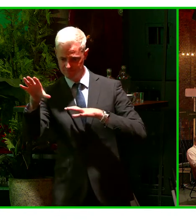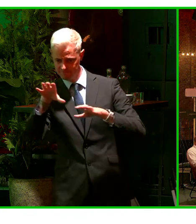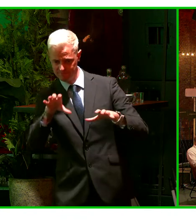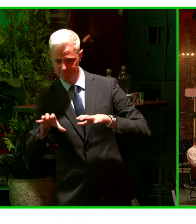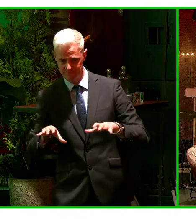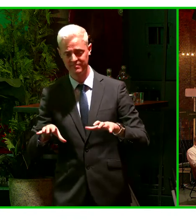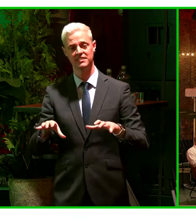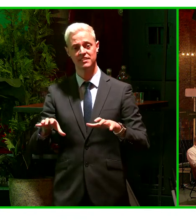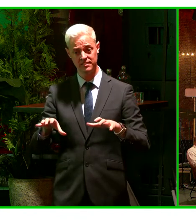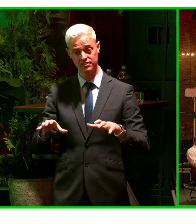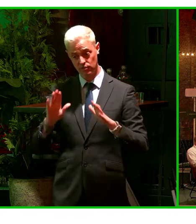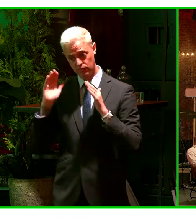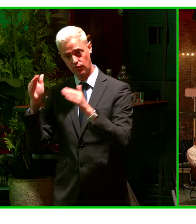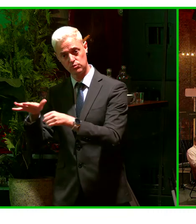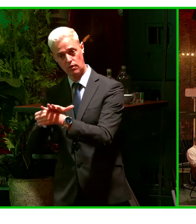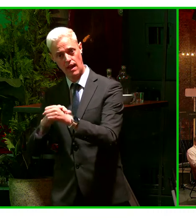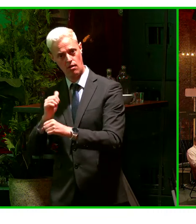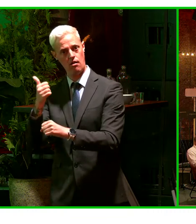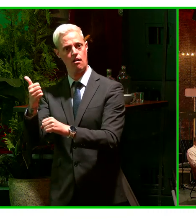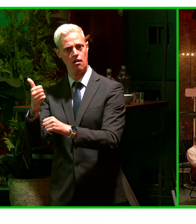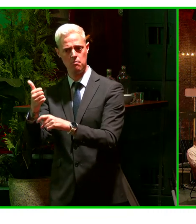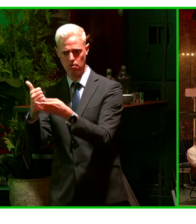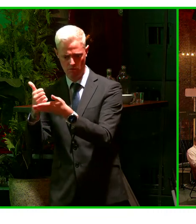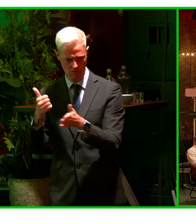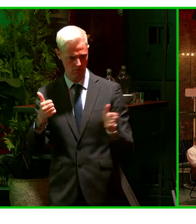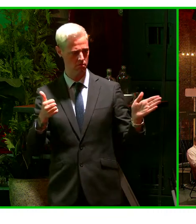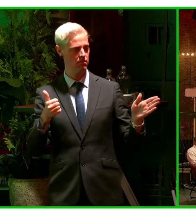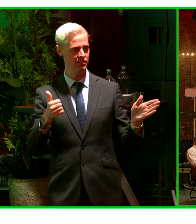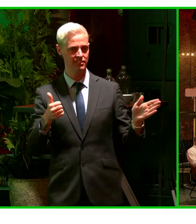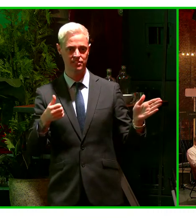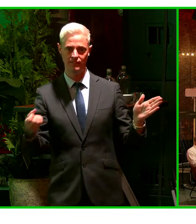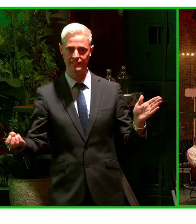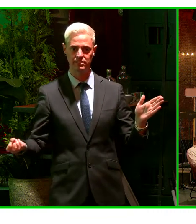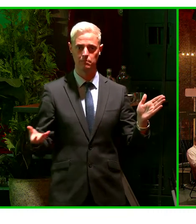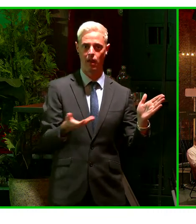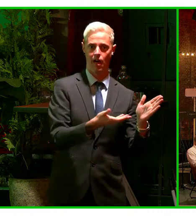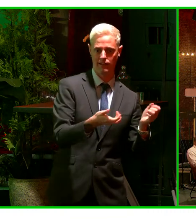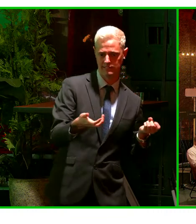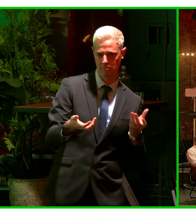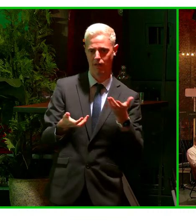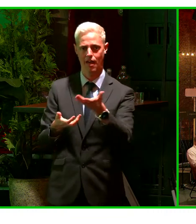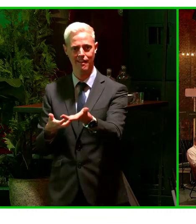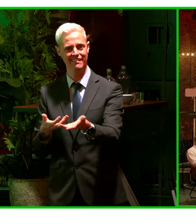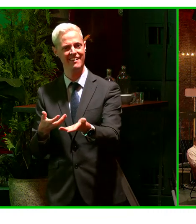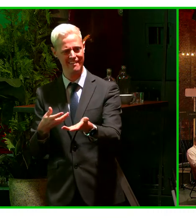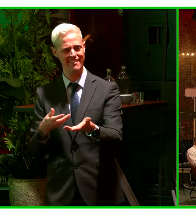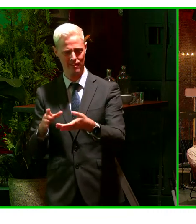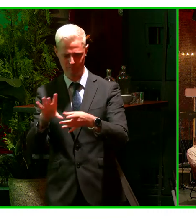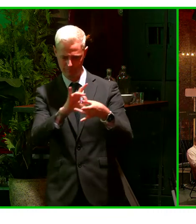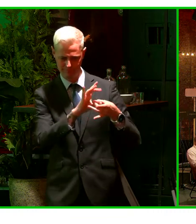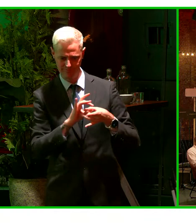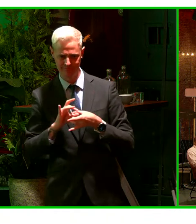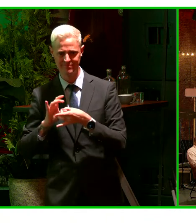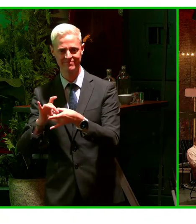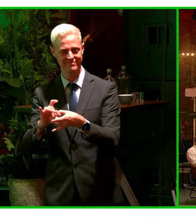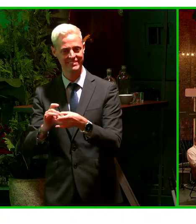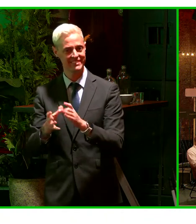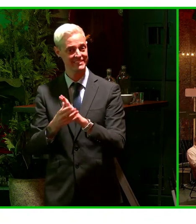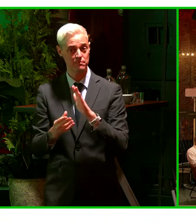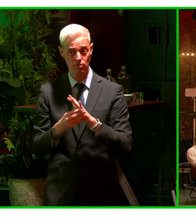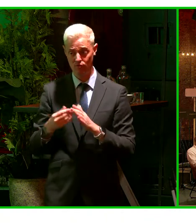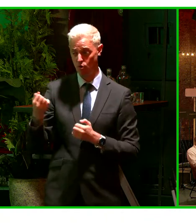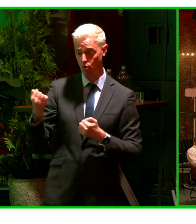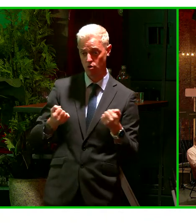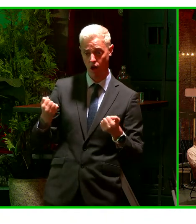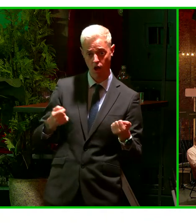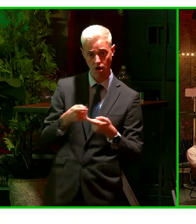life cycle scenario here, and the supply chains are going to be massively important to us, there's no doubt. You know, the car industry is talking about batteries, that's great,